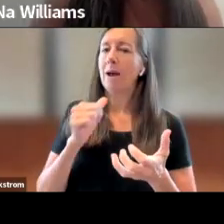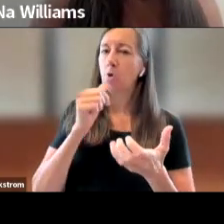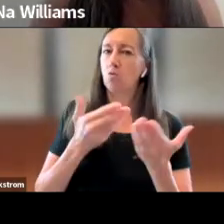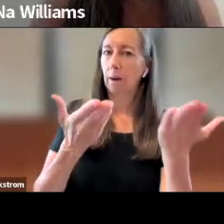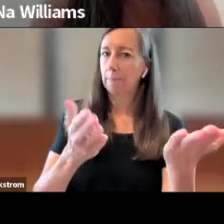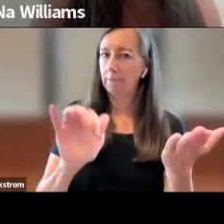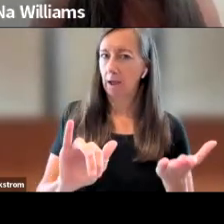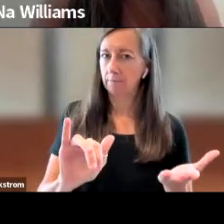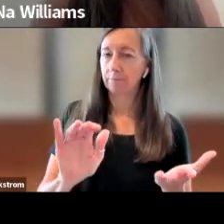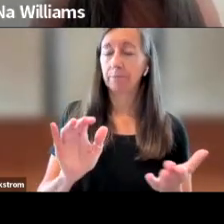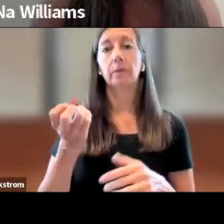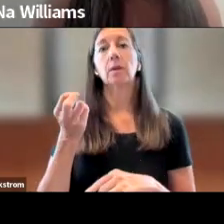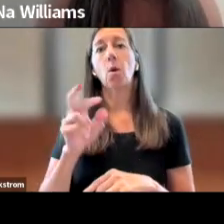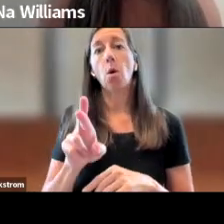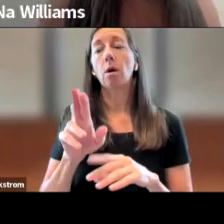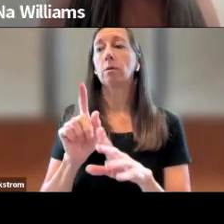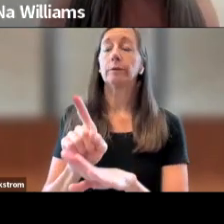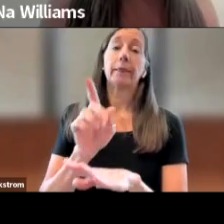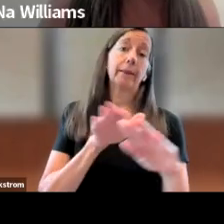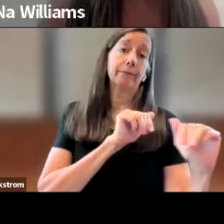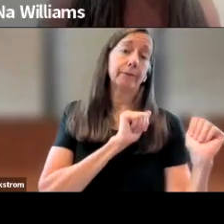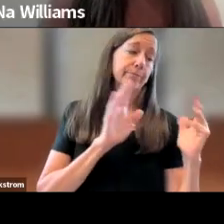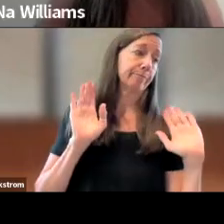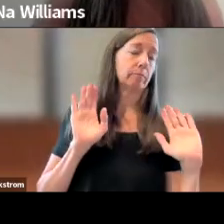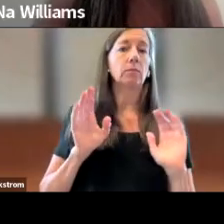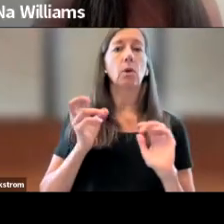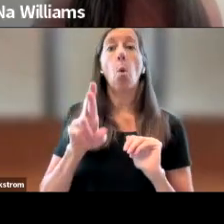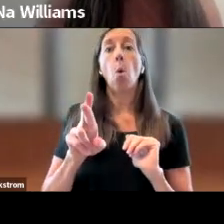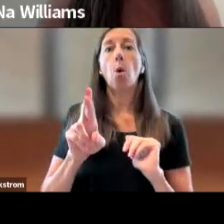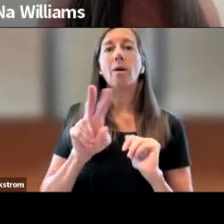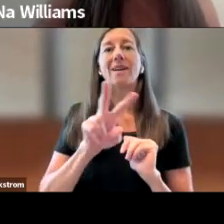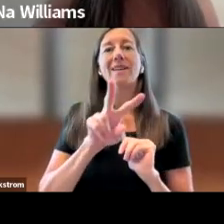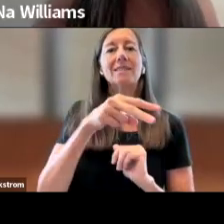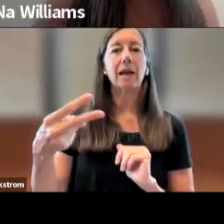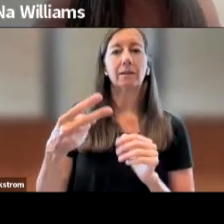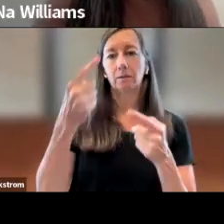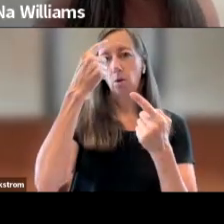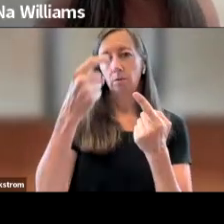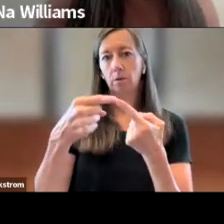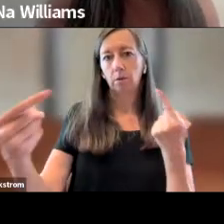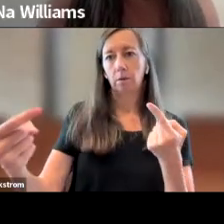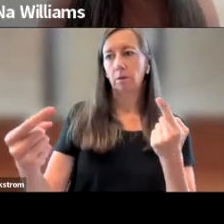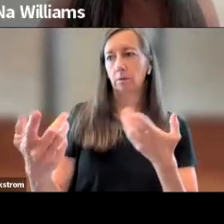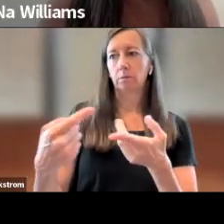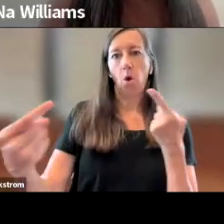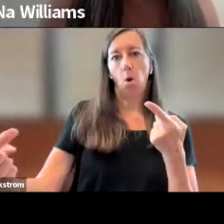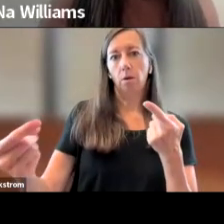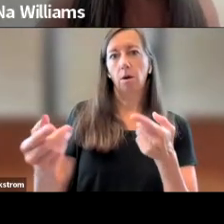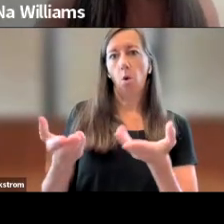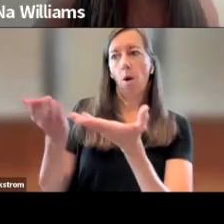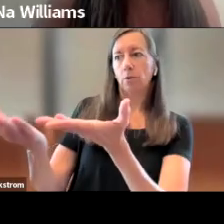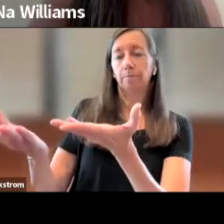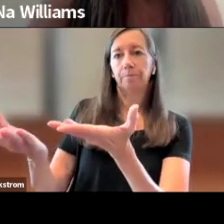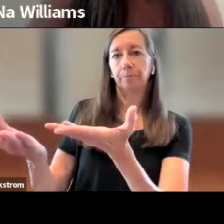back with a second counter offer, which is basically, okay, well, what portions of the contract